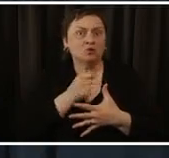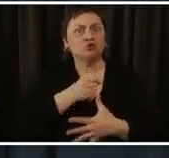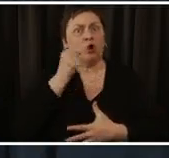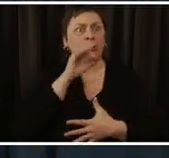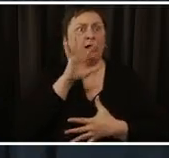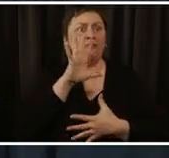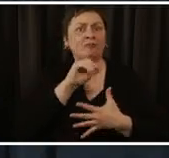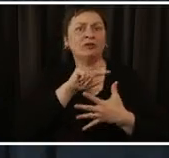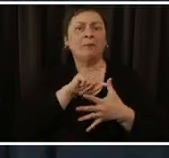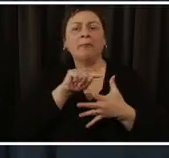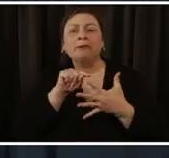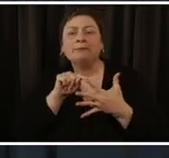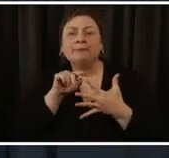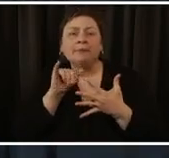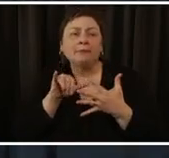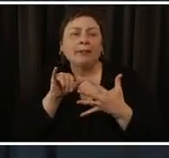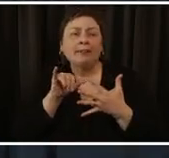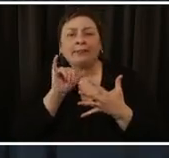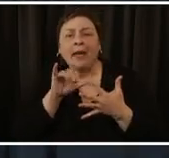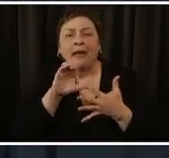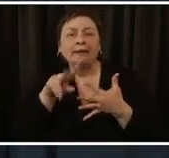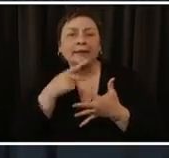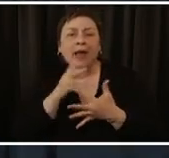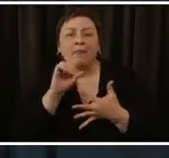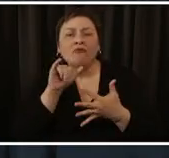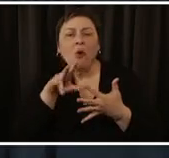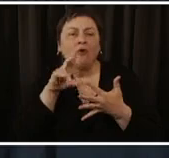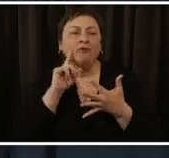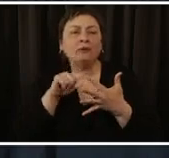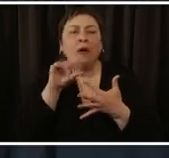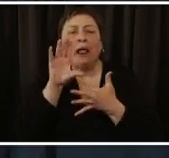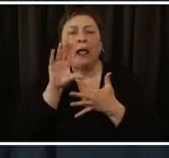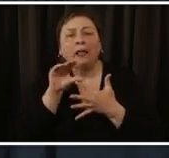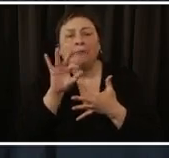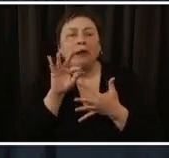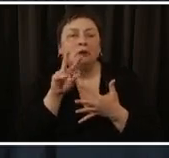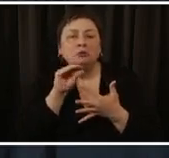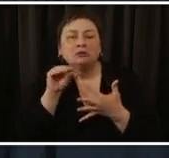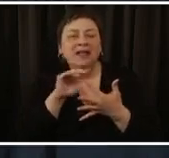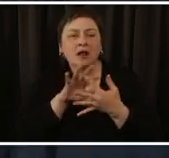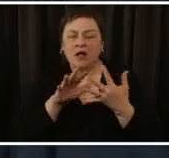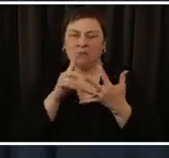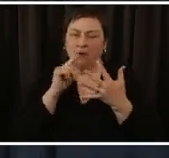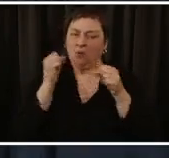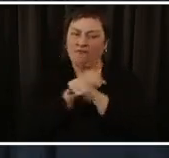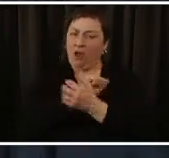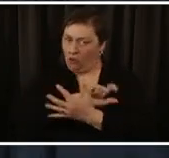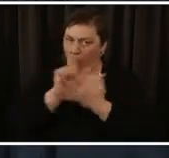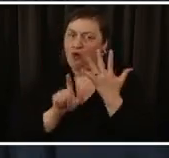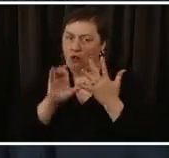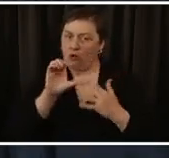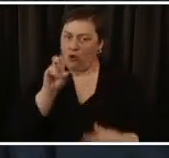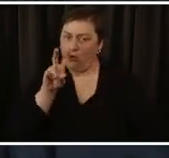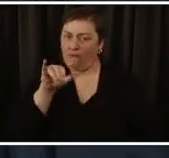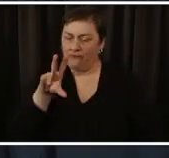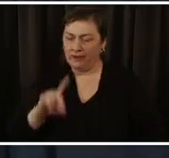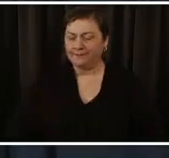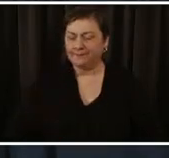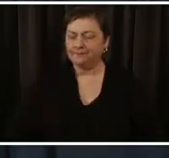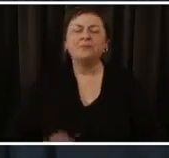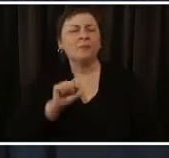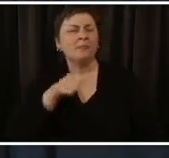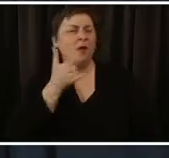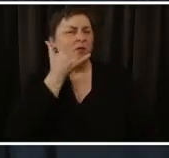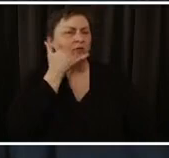have in Colorado. Governor John Frank here. We learned just recently that the amount of